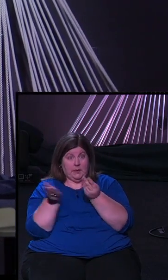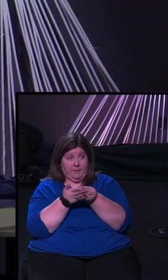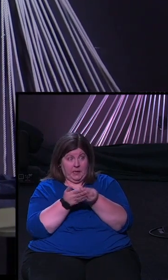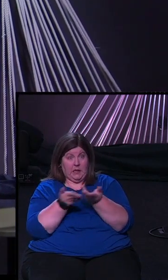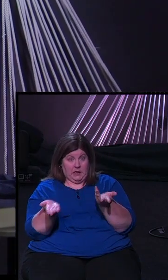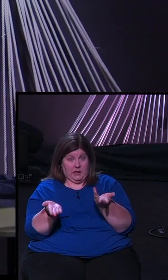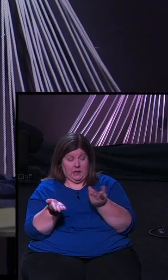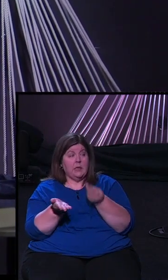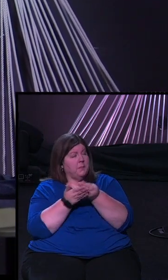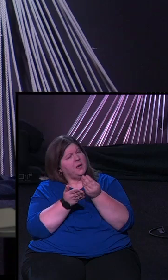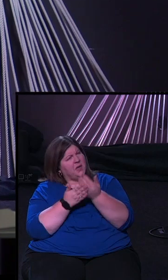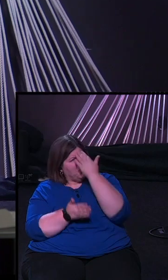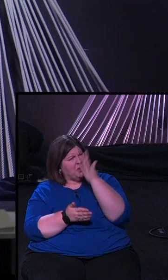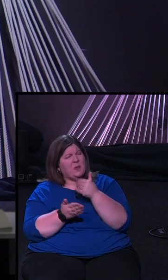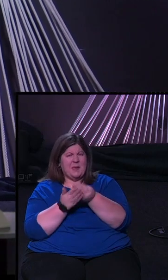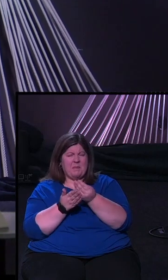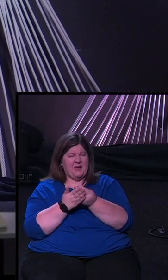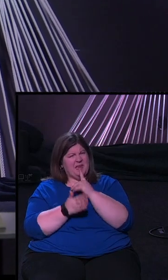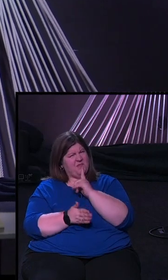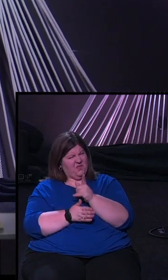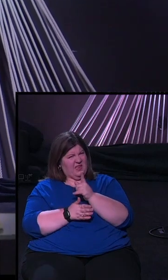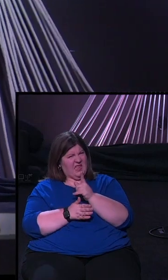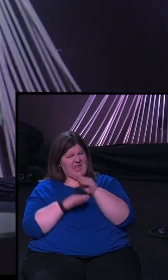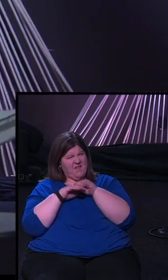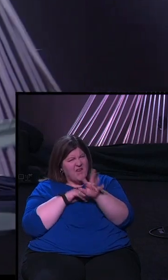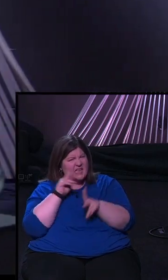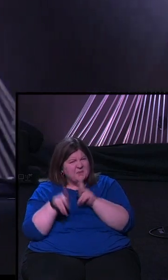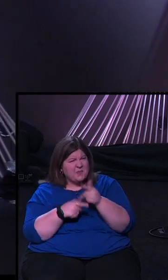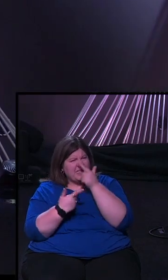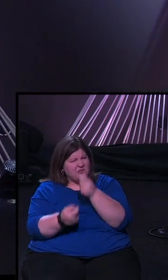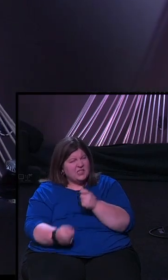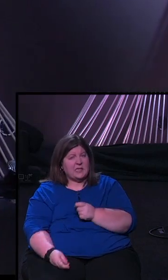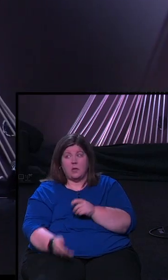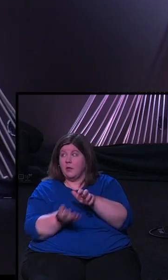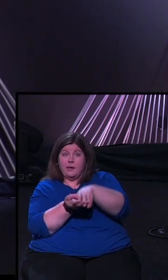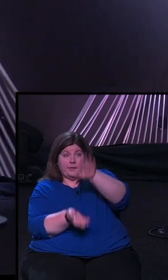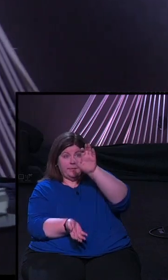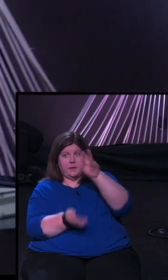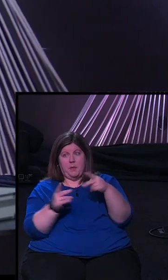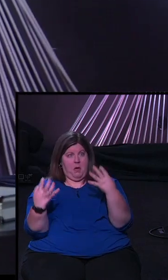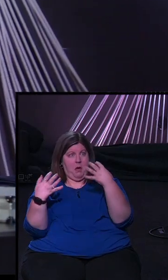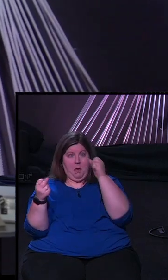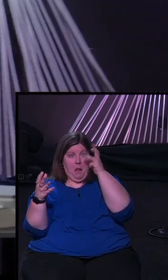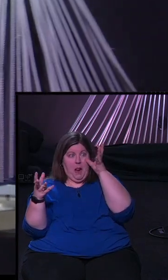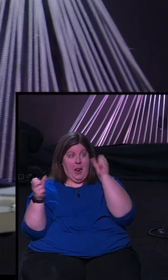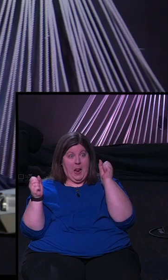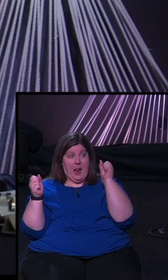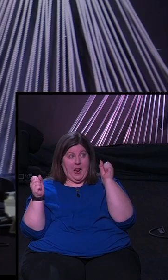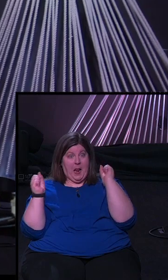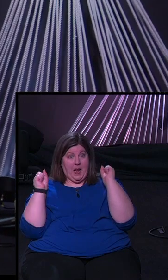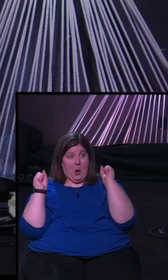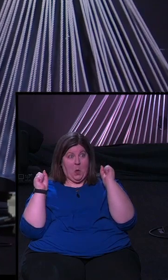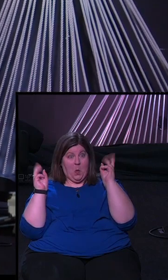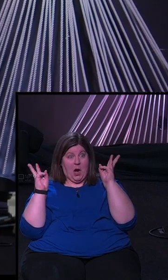money. And money, what we know is money does something interesting to the human heart. That's why I can open up a briefcase and I got the reaction that I did. All your eyebrows got really big